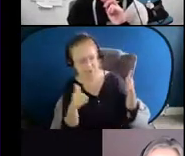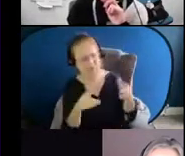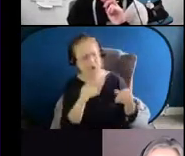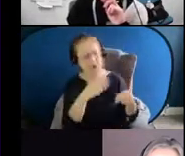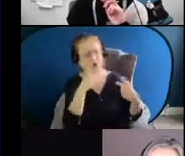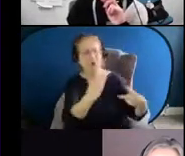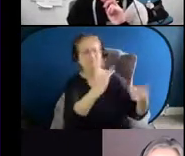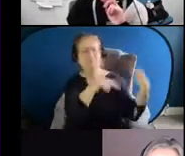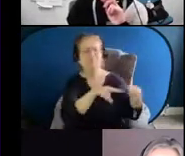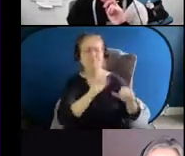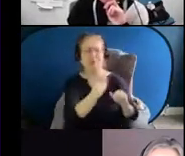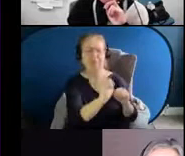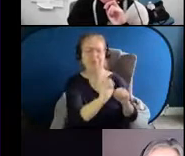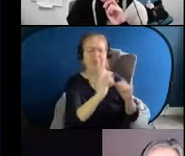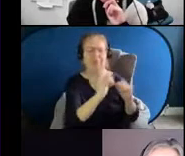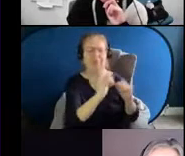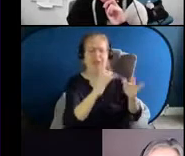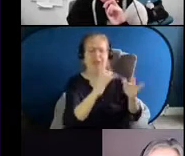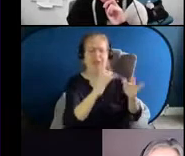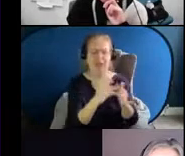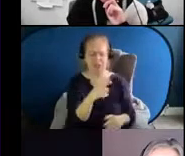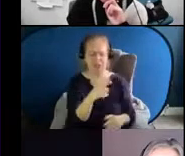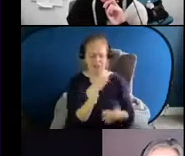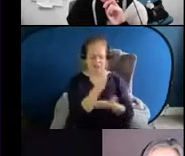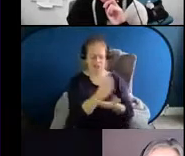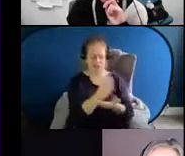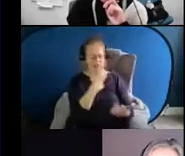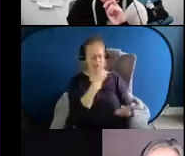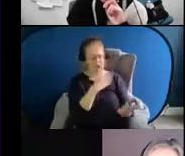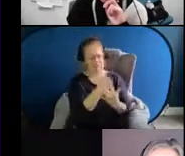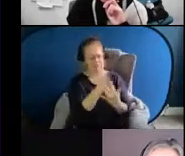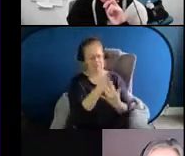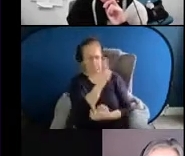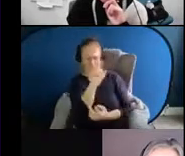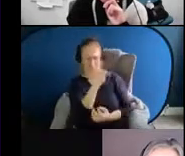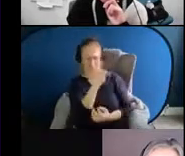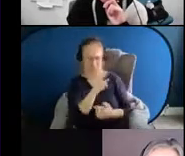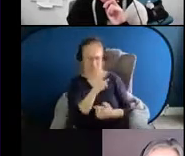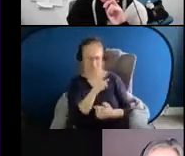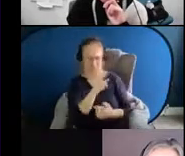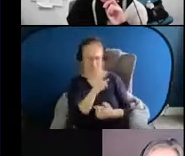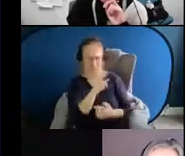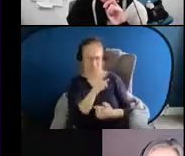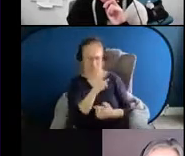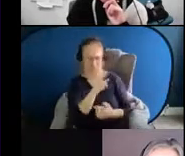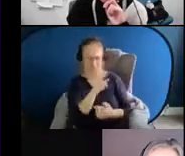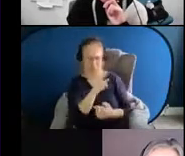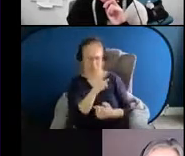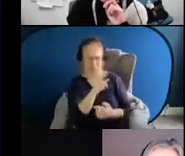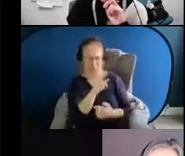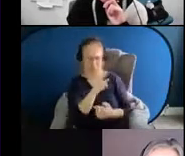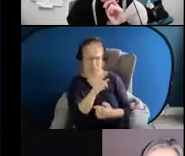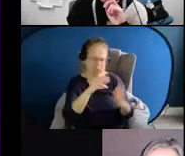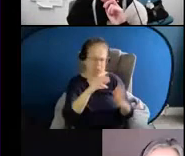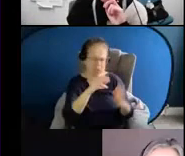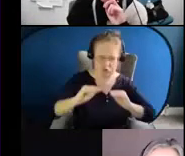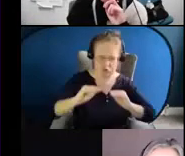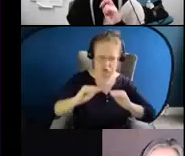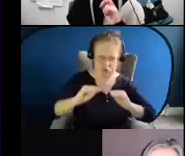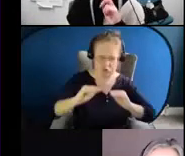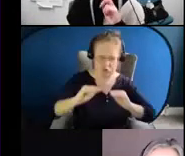reviewing websites and seeing how accessible a website is, that are building training where they're already integrating